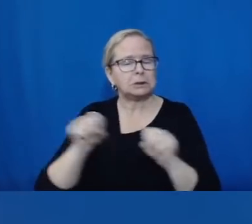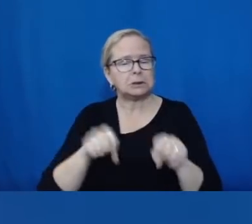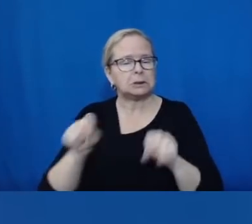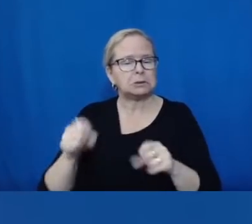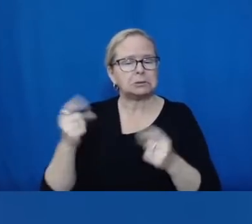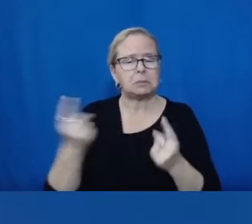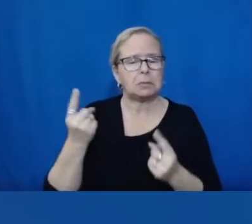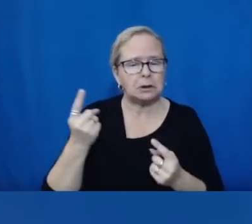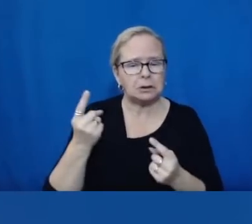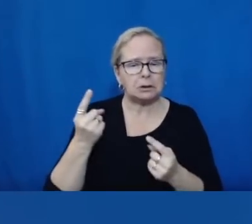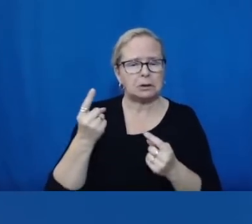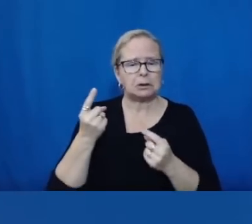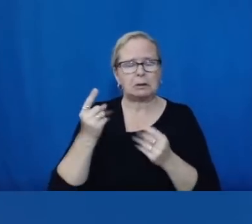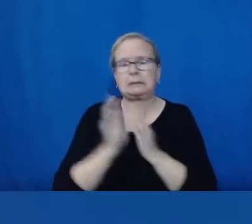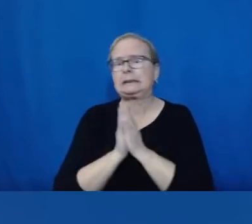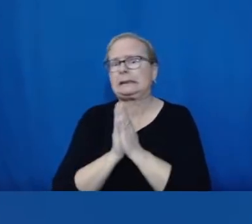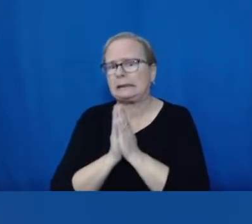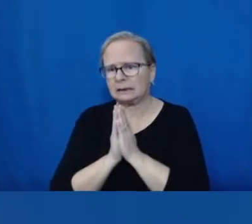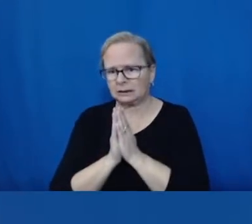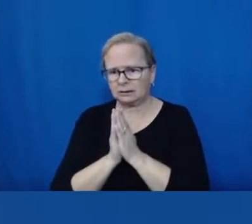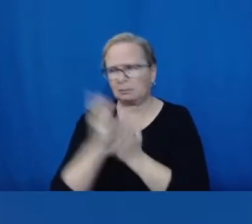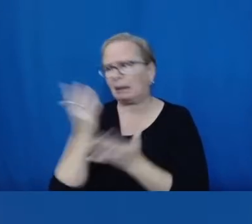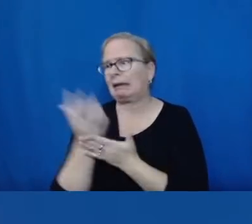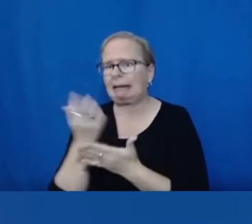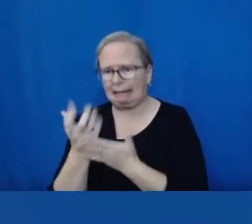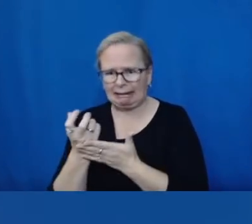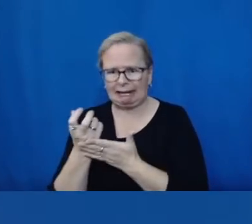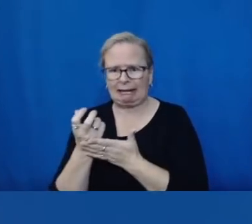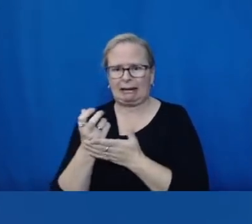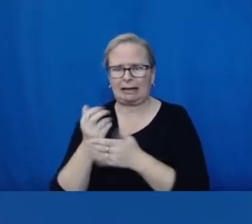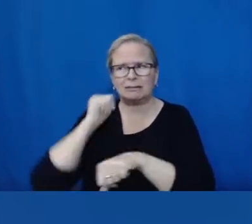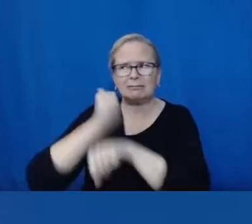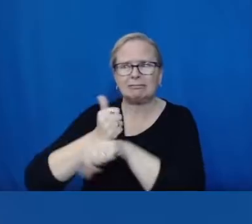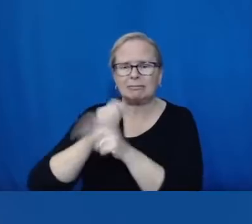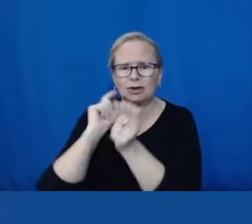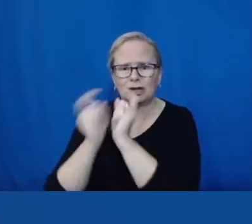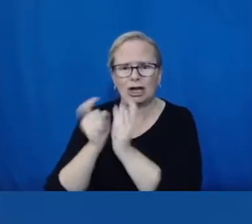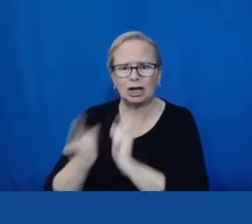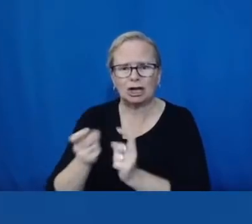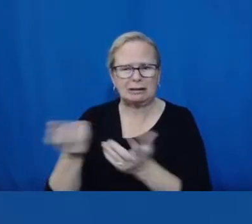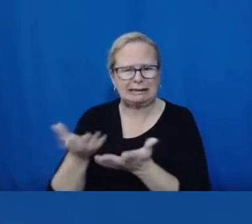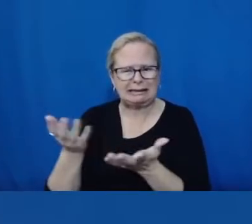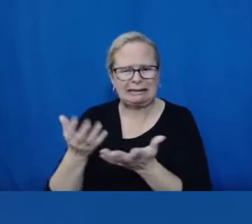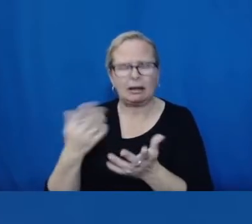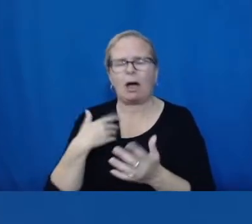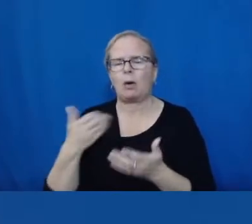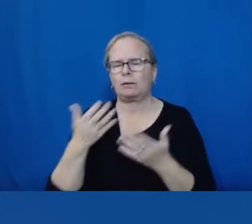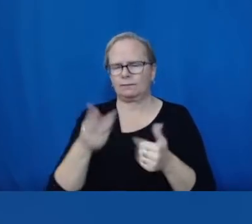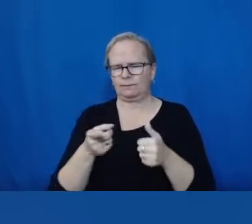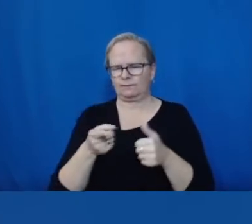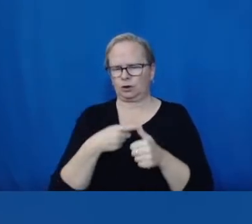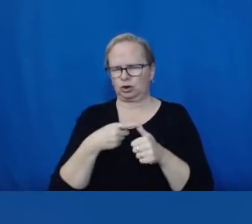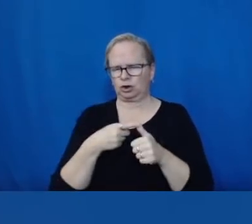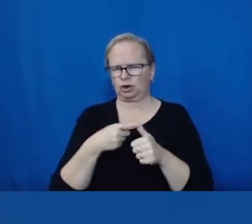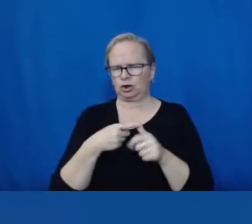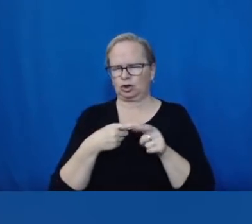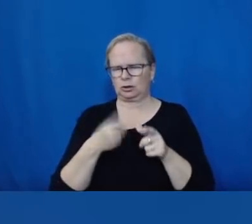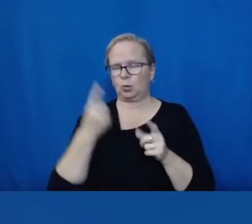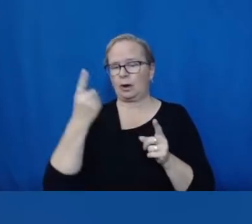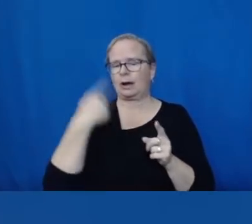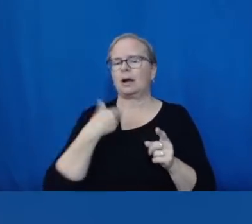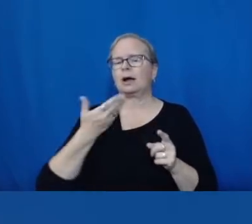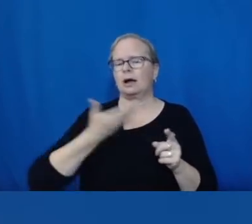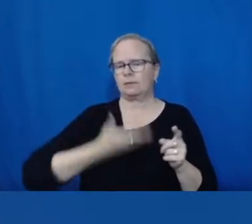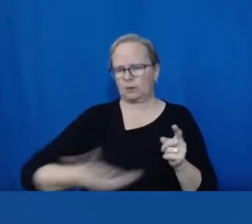with those who can implement concrete changes. First, I wanted to mention an invitation that was